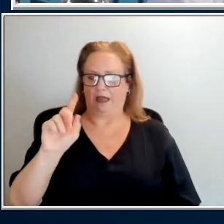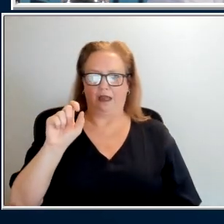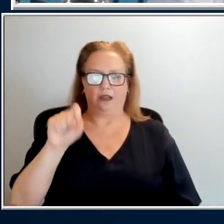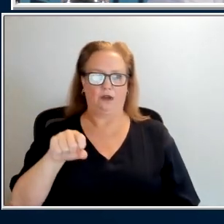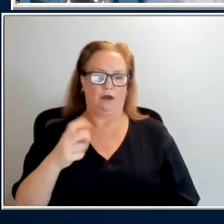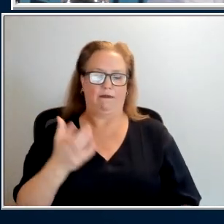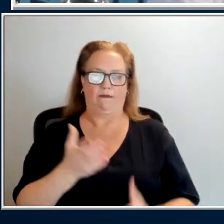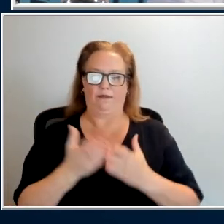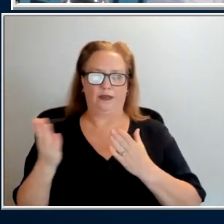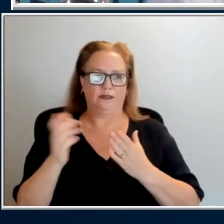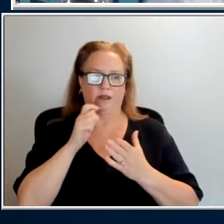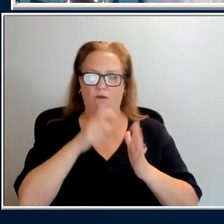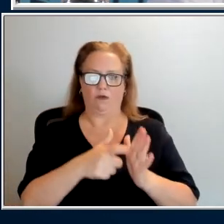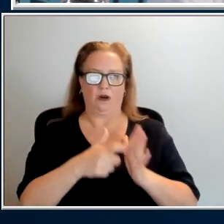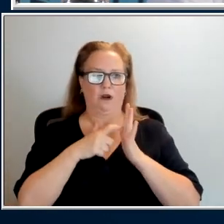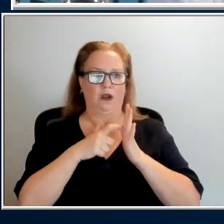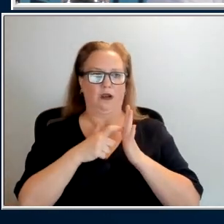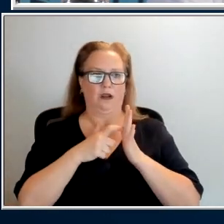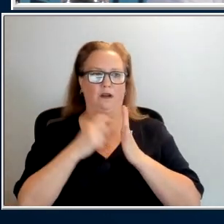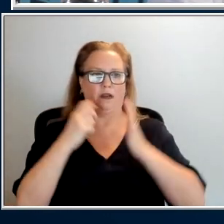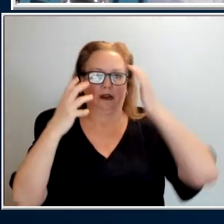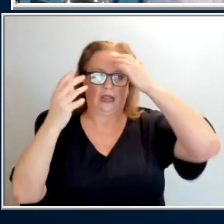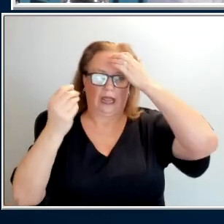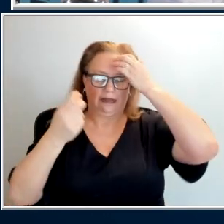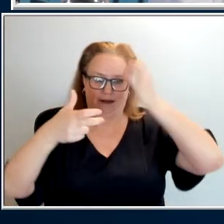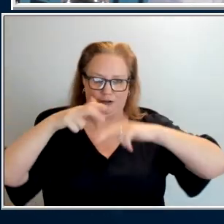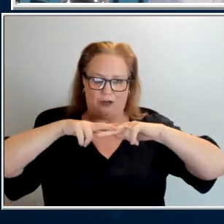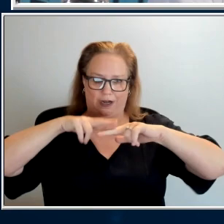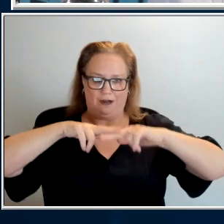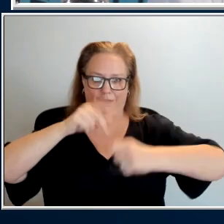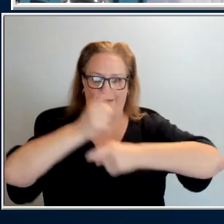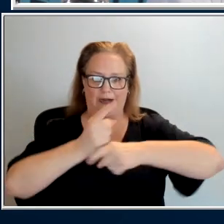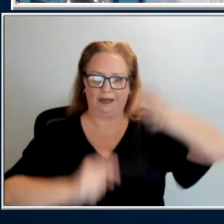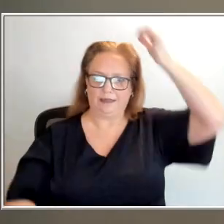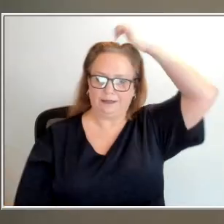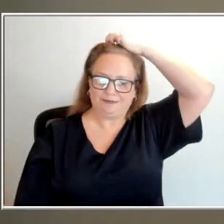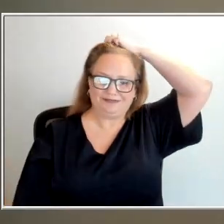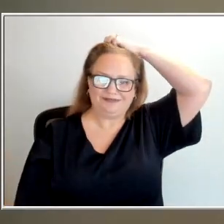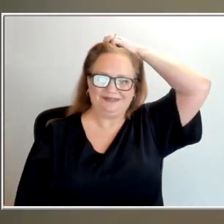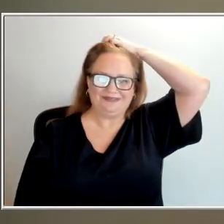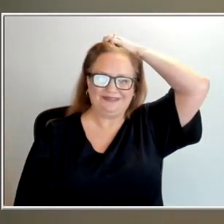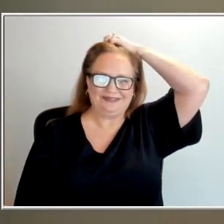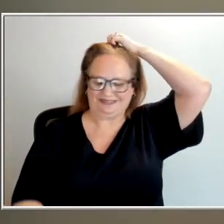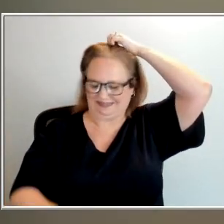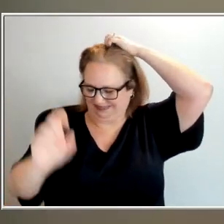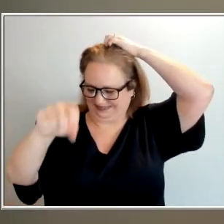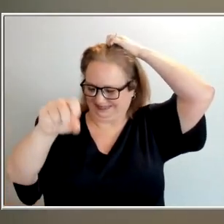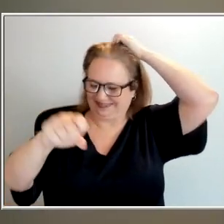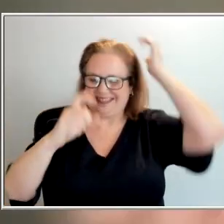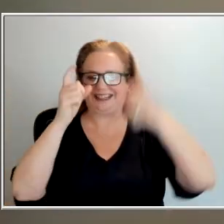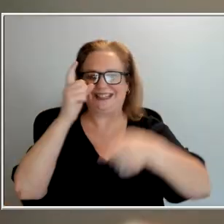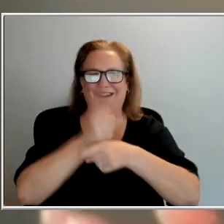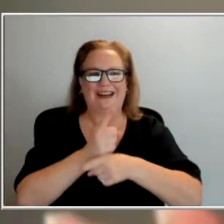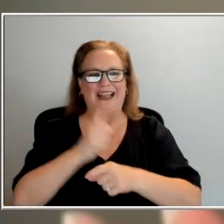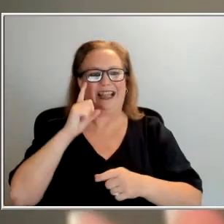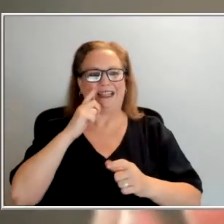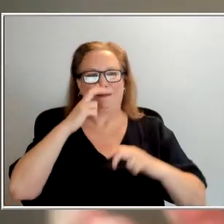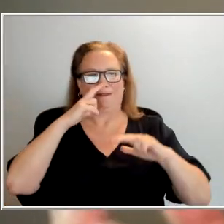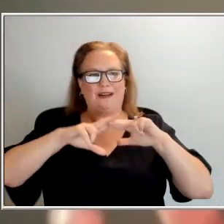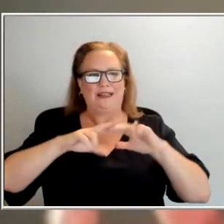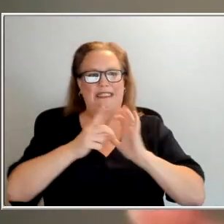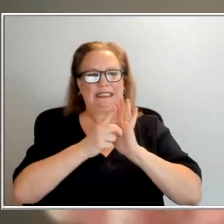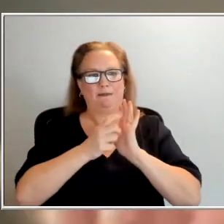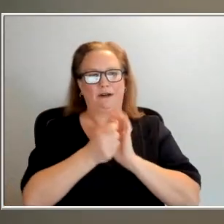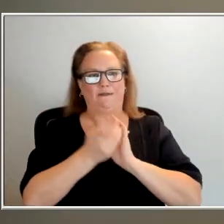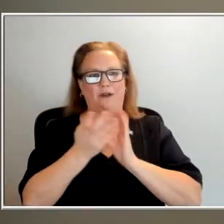don't even require getting out of the chair. Yes, indeed. So I thought it would be really fun if we demoed a